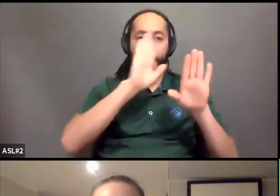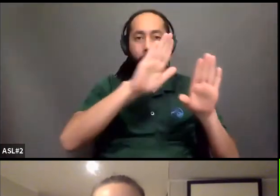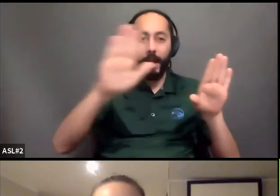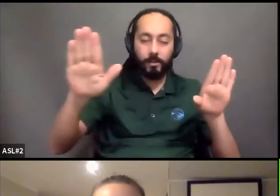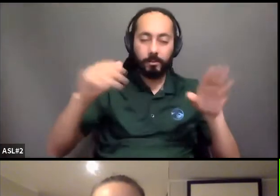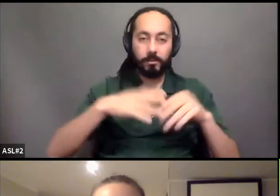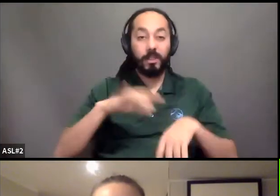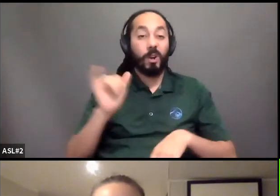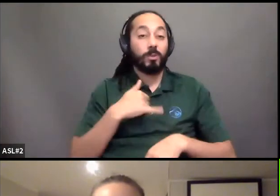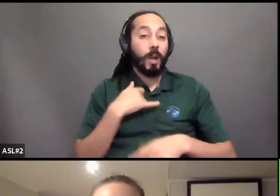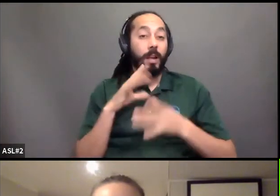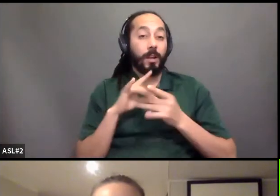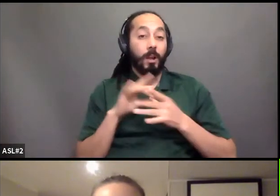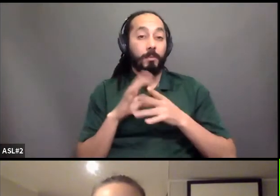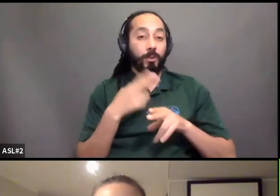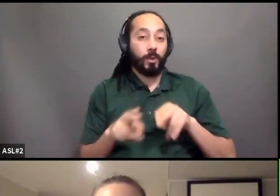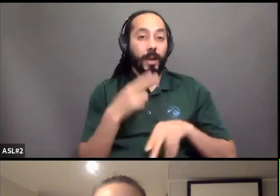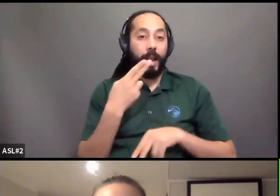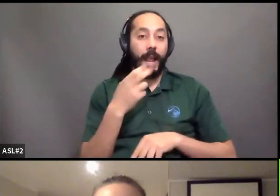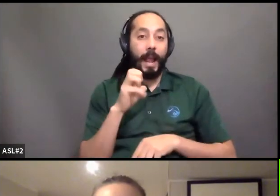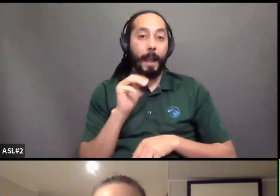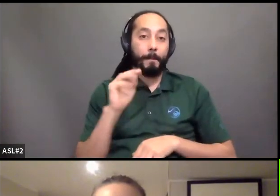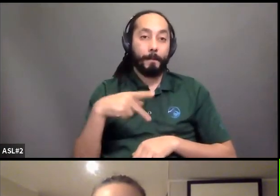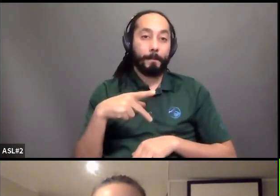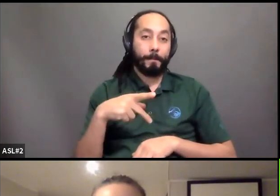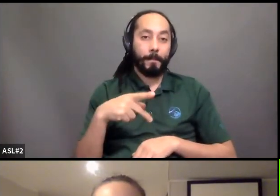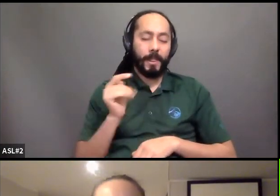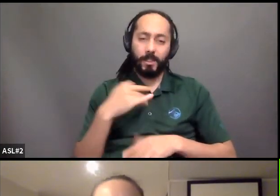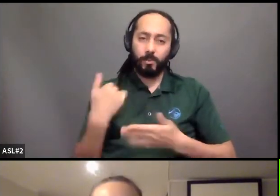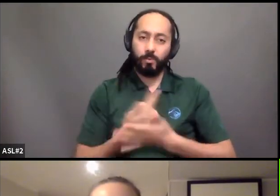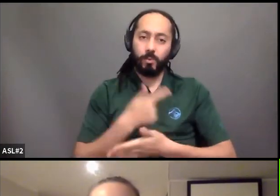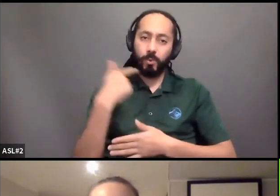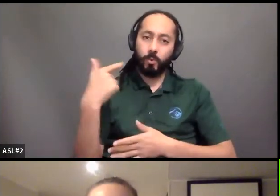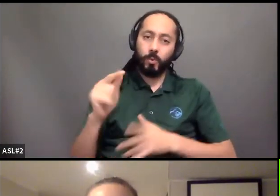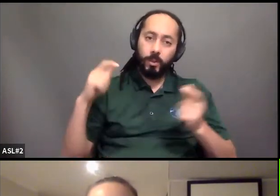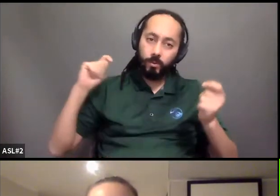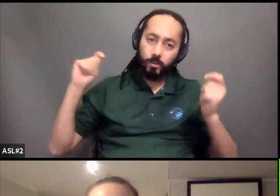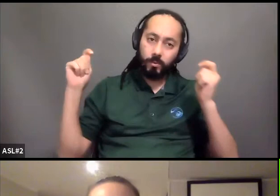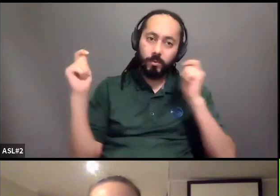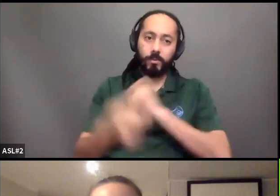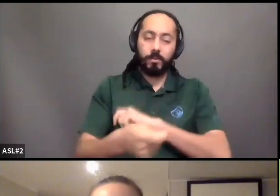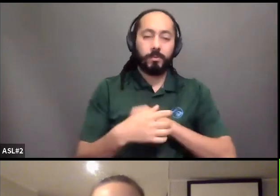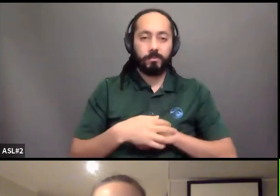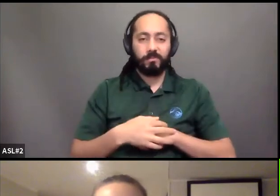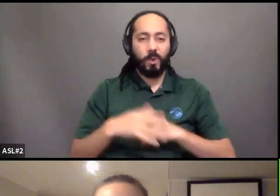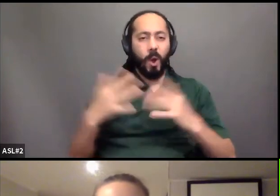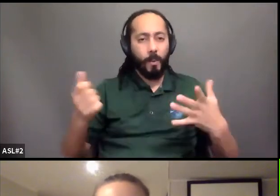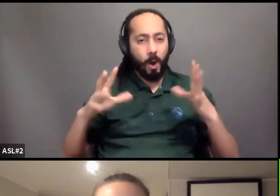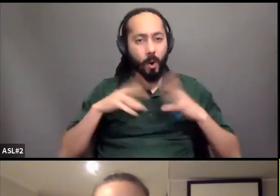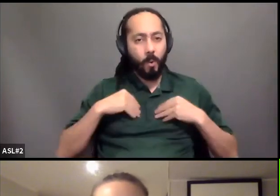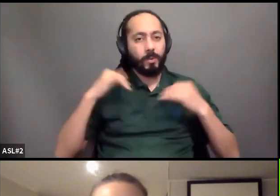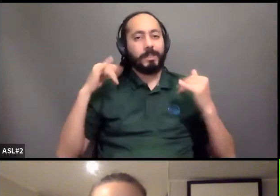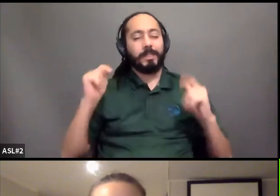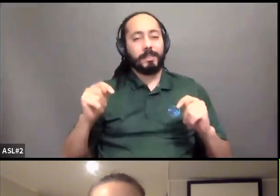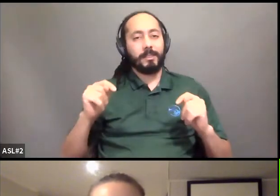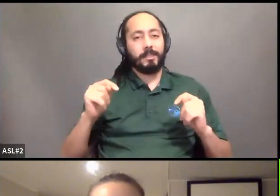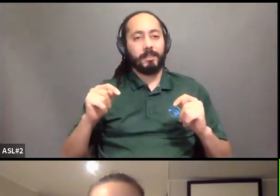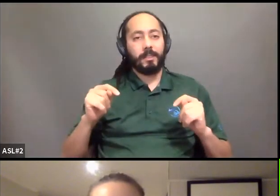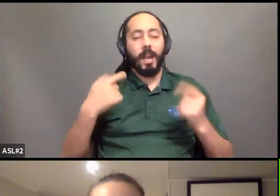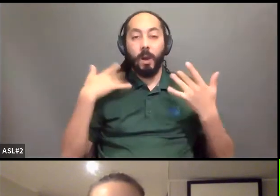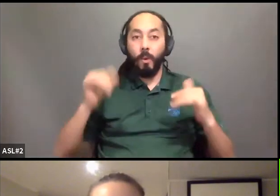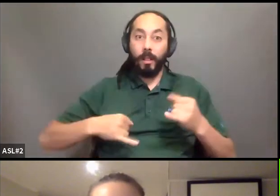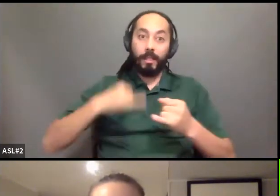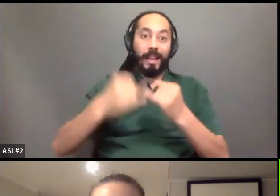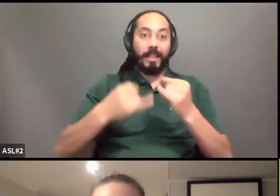green revolution. And once we figure that out, we want to own it. I think y'all got that idea. I don't want to be the last people to the table. We think the